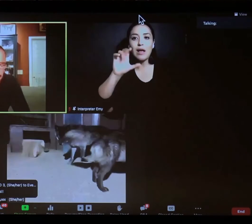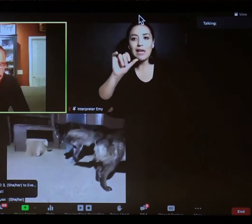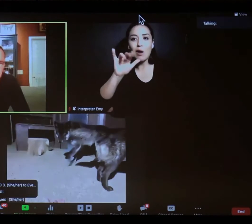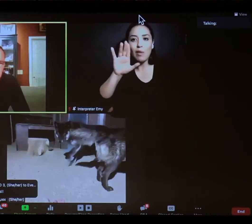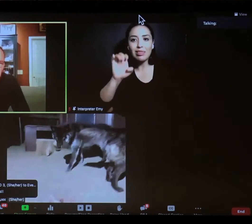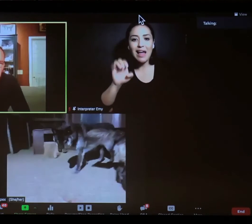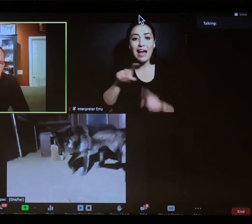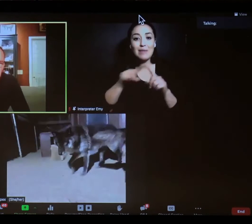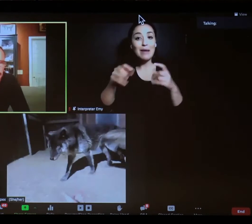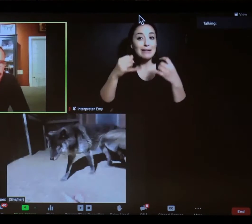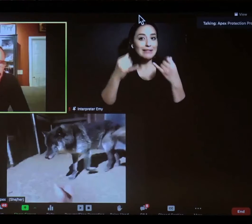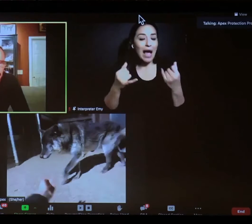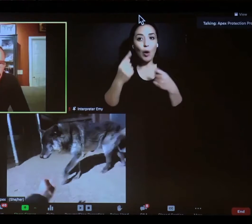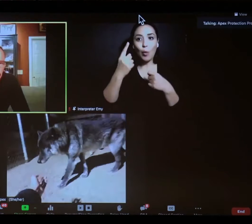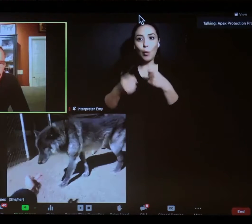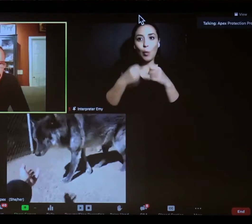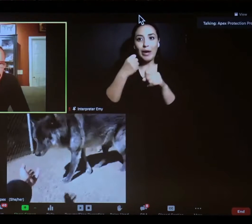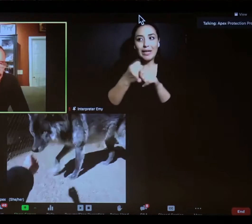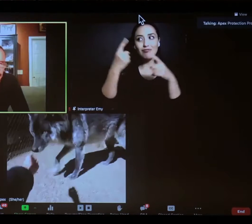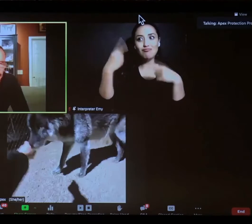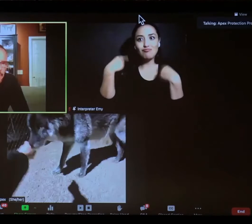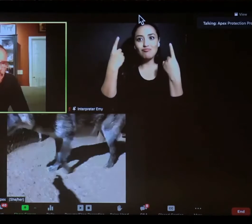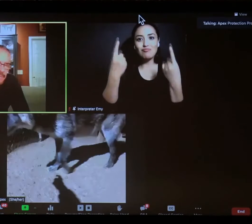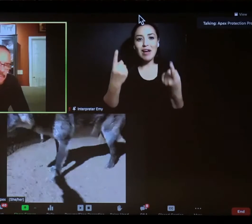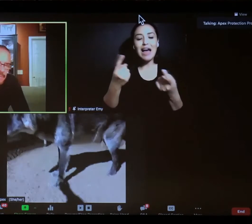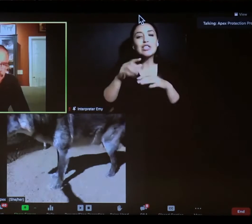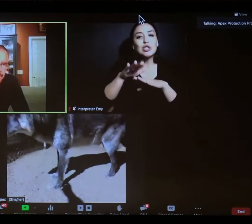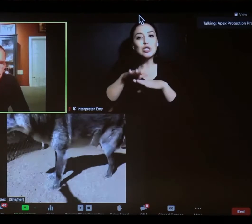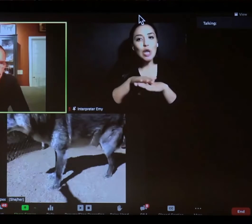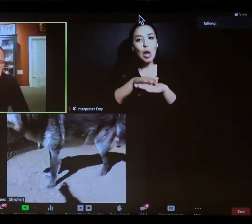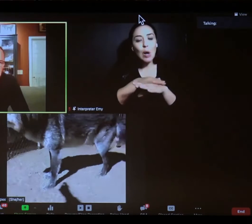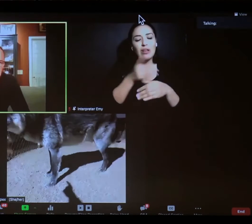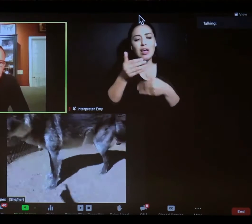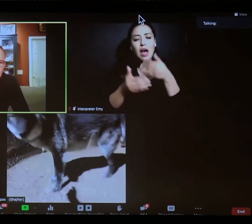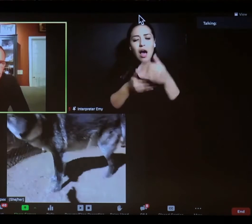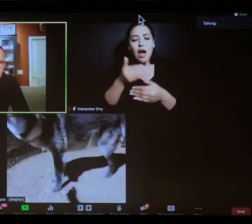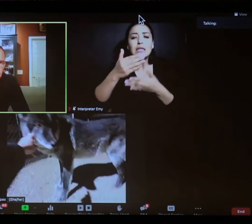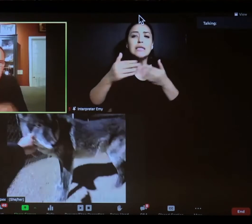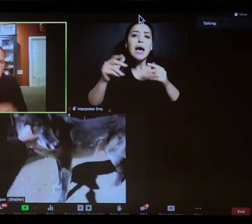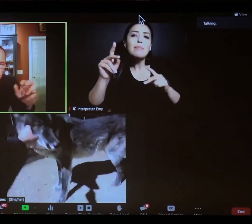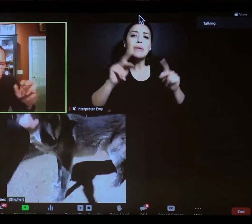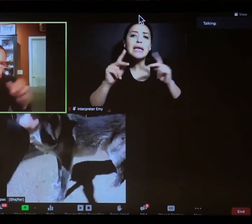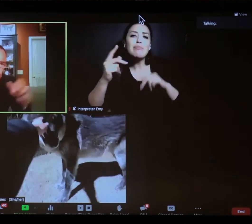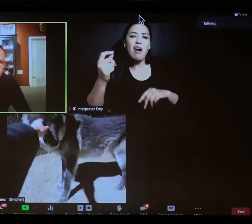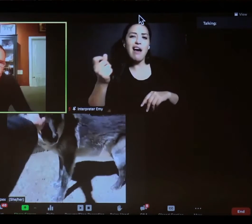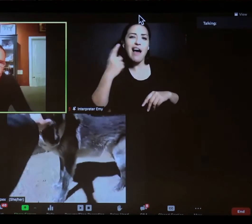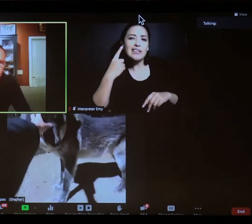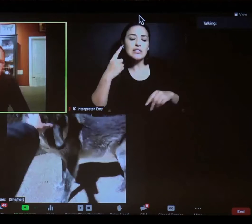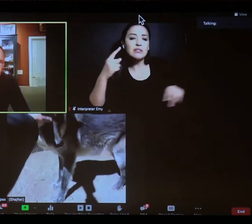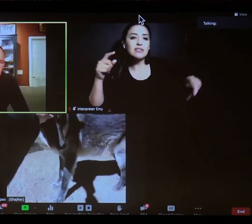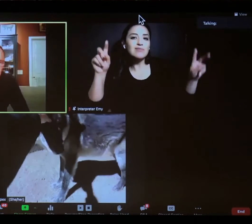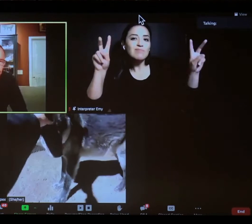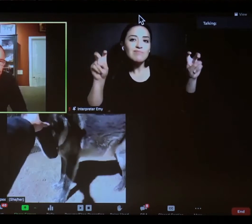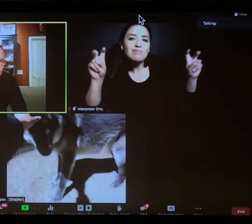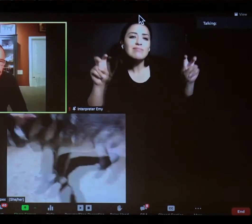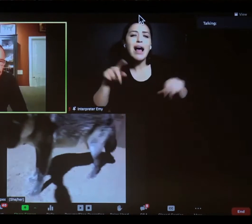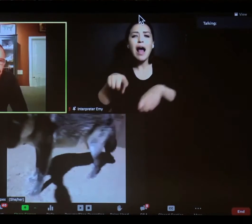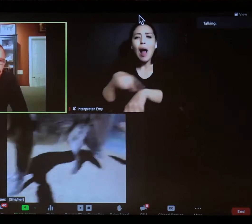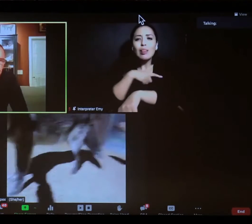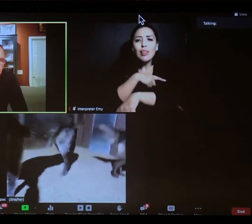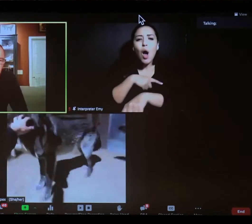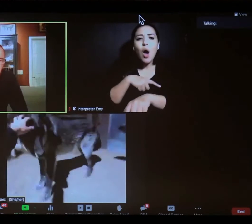now, and it's slow going. And a lot of people ask how long it takes to quote-unquote socialize. We don't